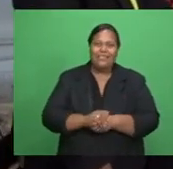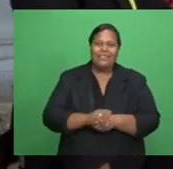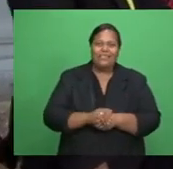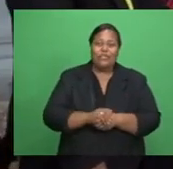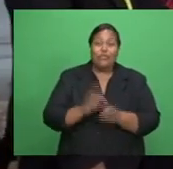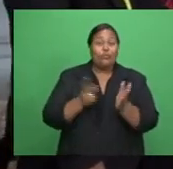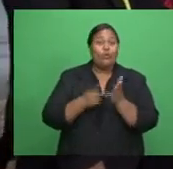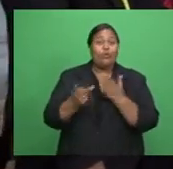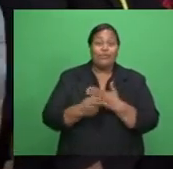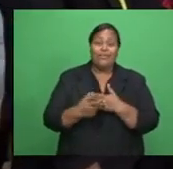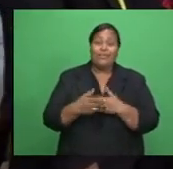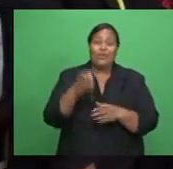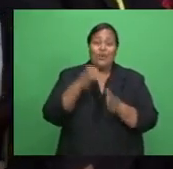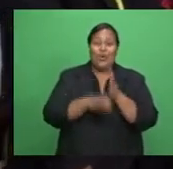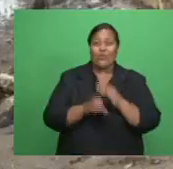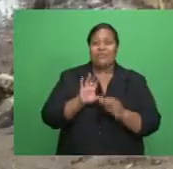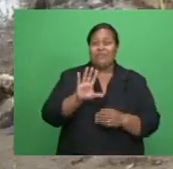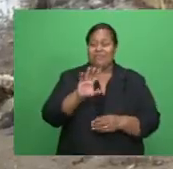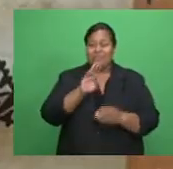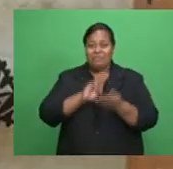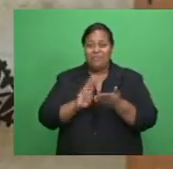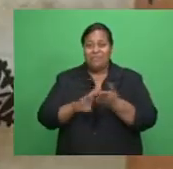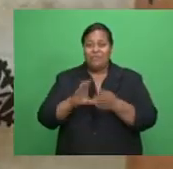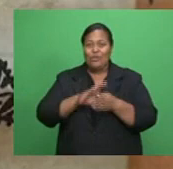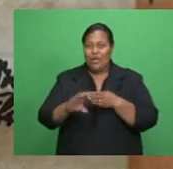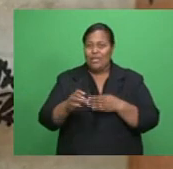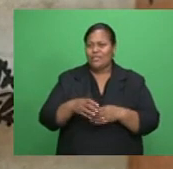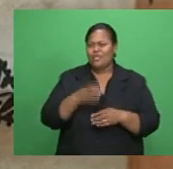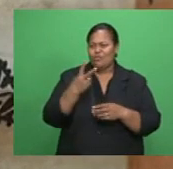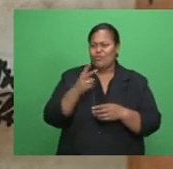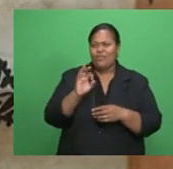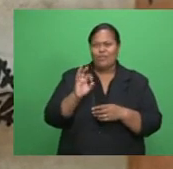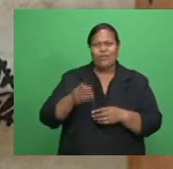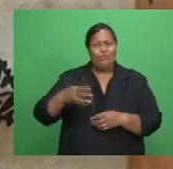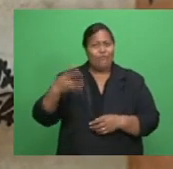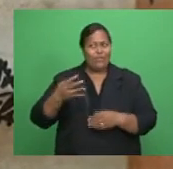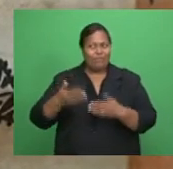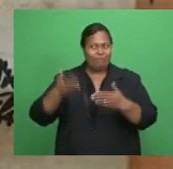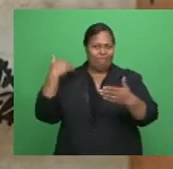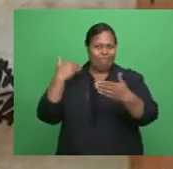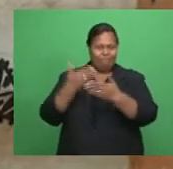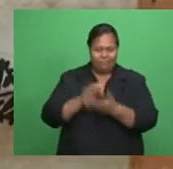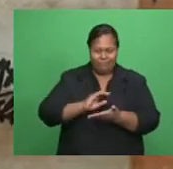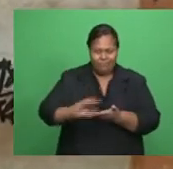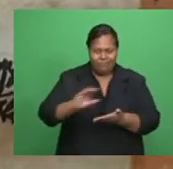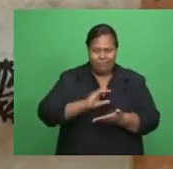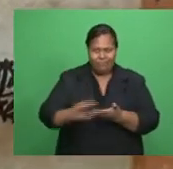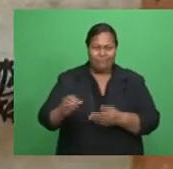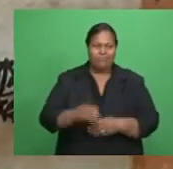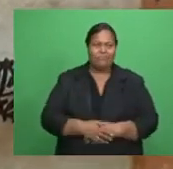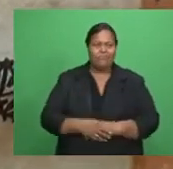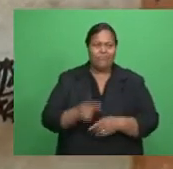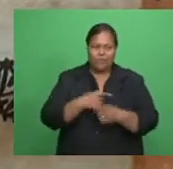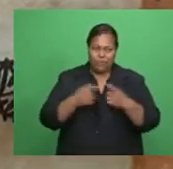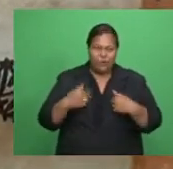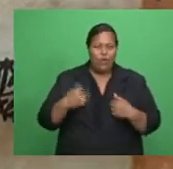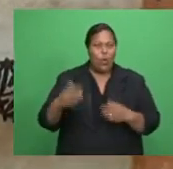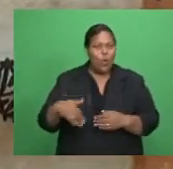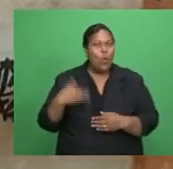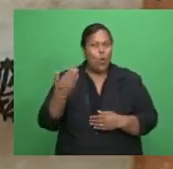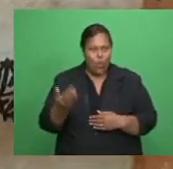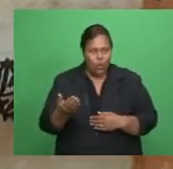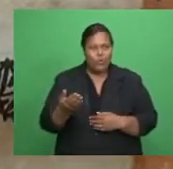million since 2014. The wall is made of boulders that were acquired nearby, which